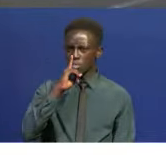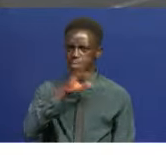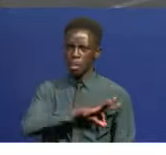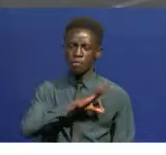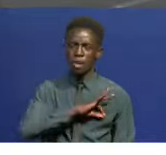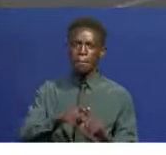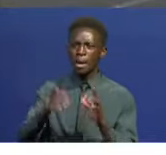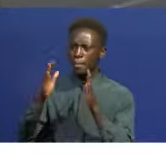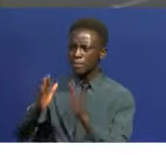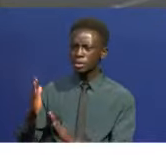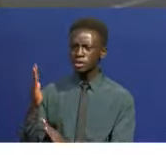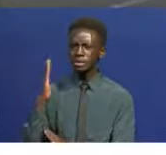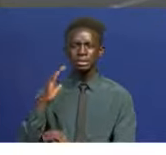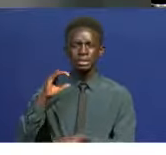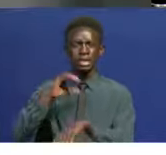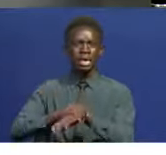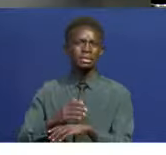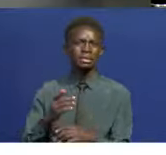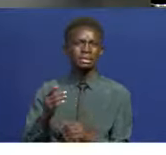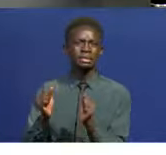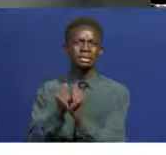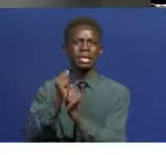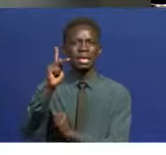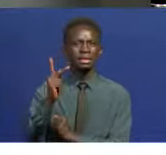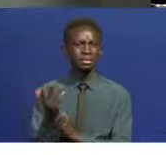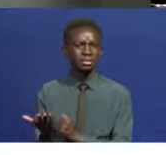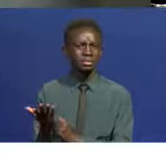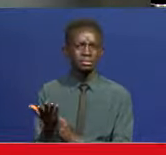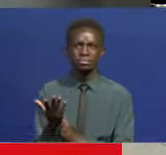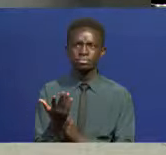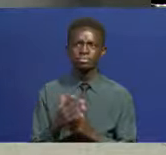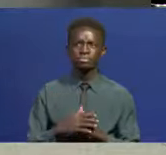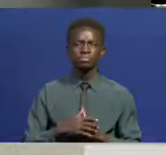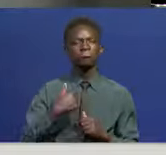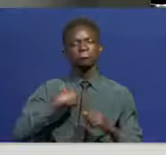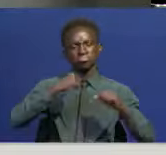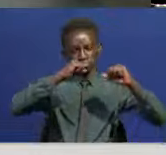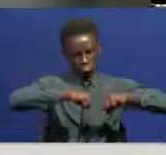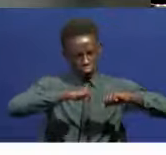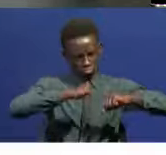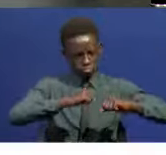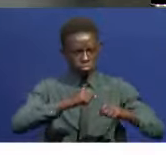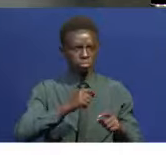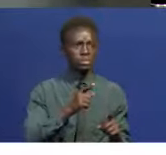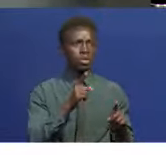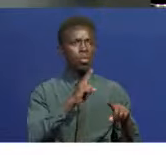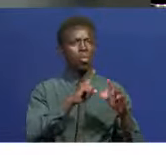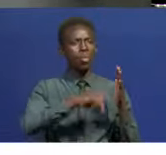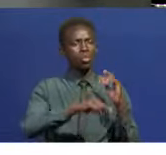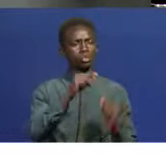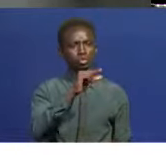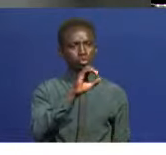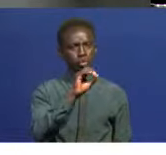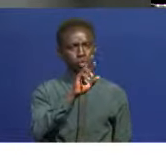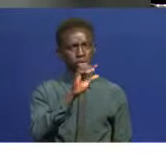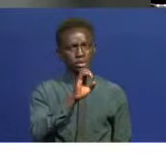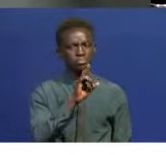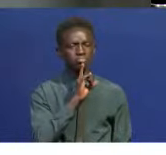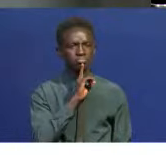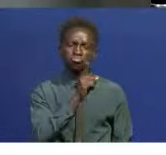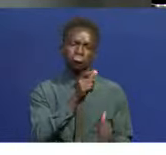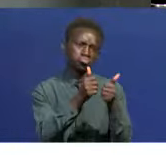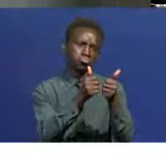appreciate and we clap hands. By the way, I totally concur, but let me post this to George because whatever he's saying quite resonates, but that is not quite